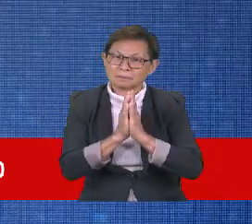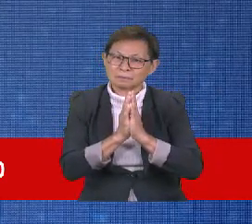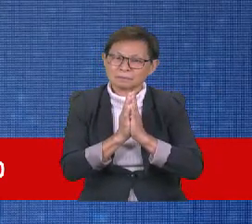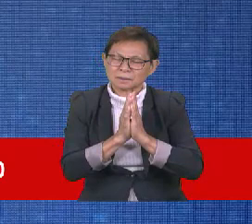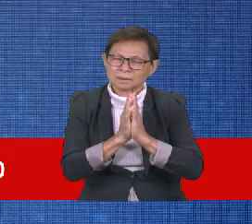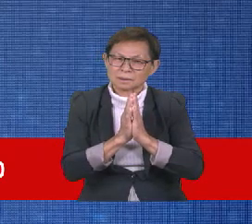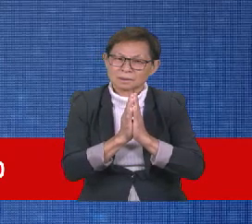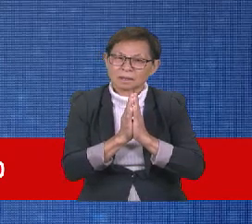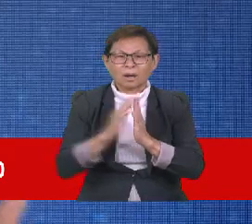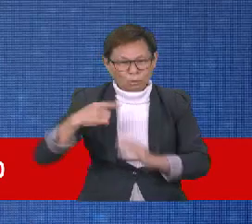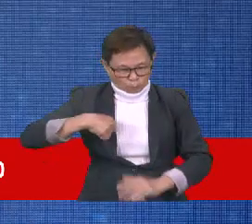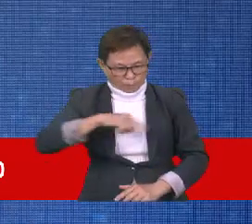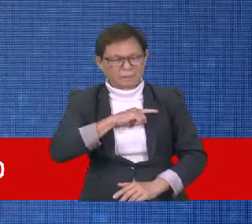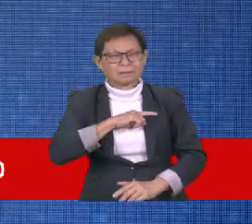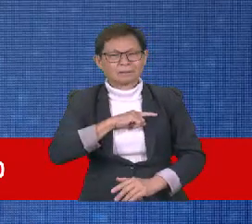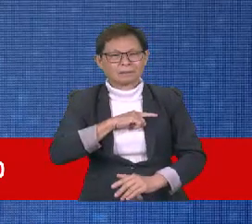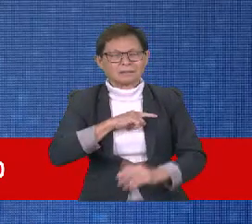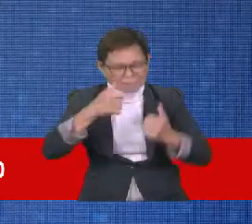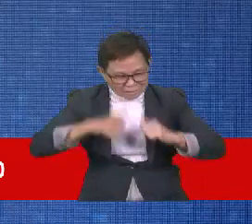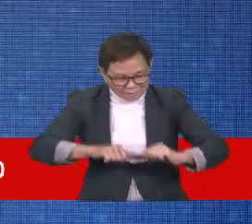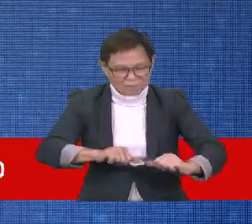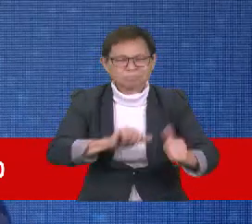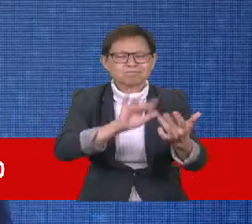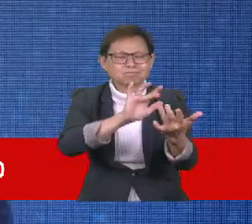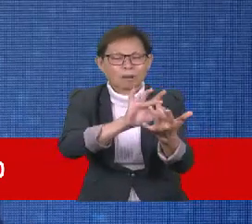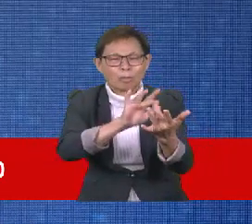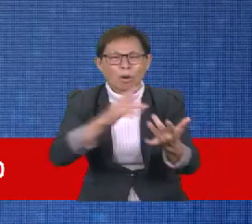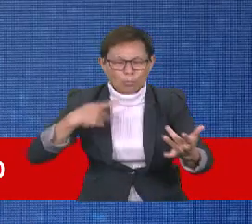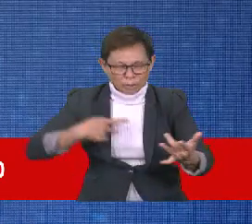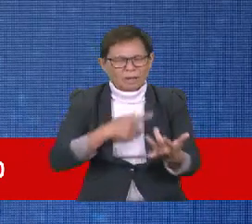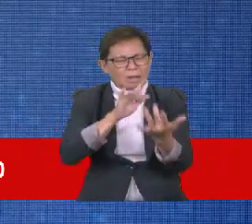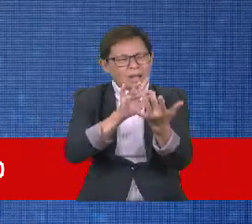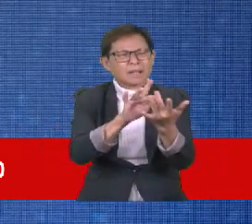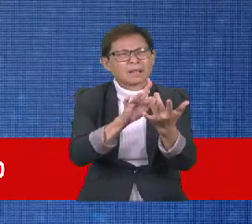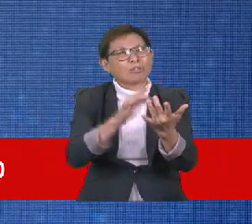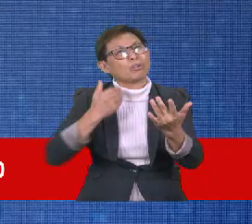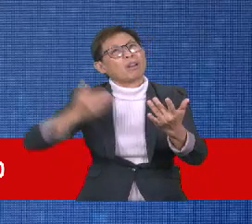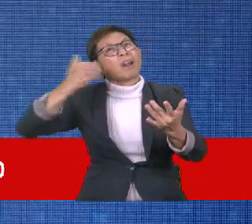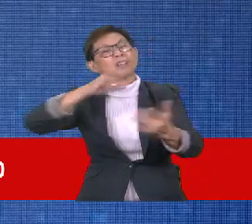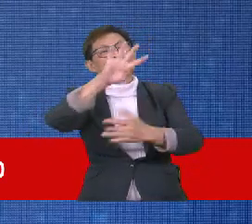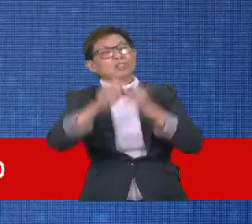Of course, we say engagement. We've been engaging for the last 40 years.